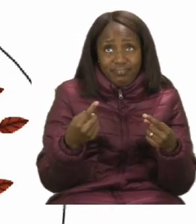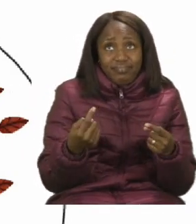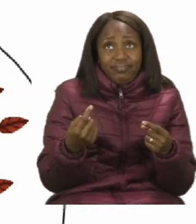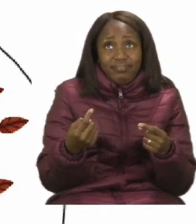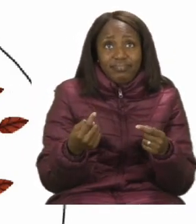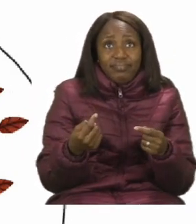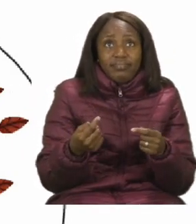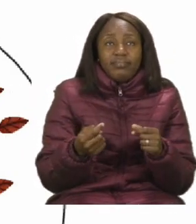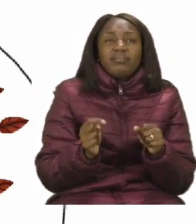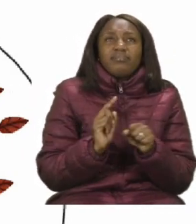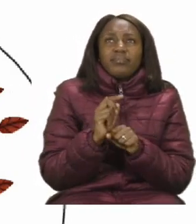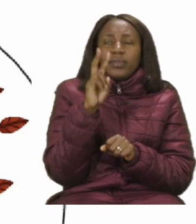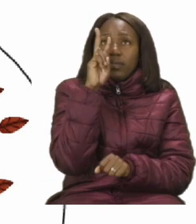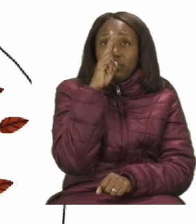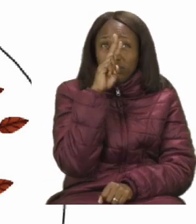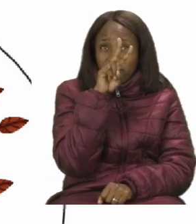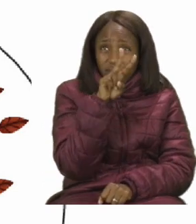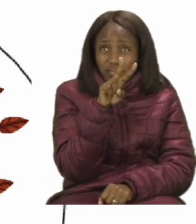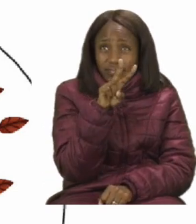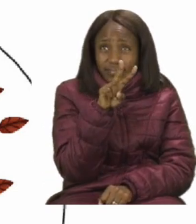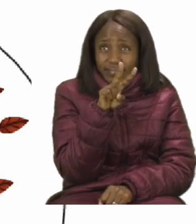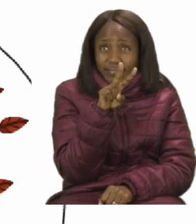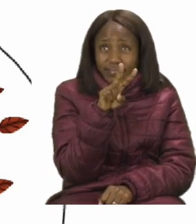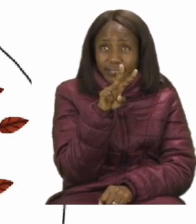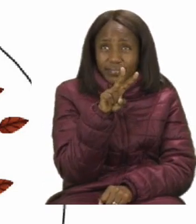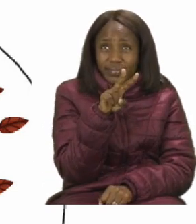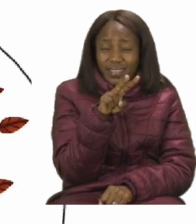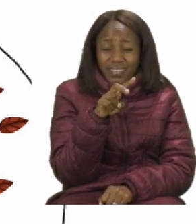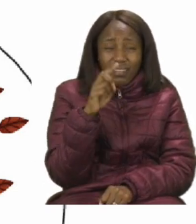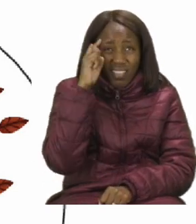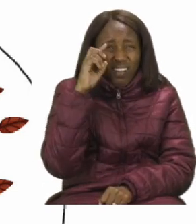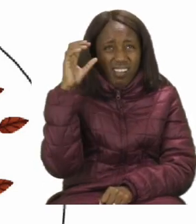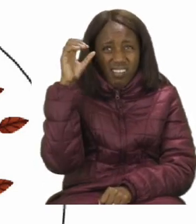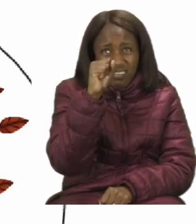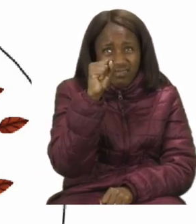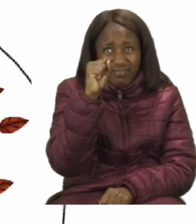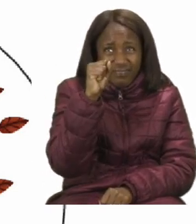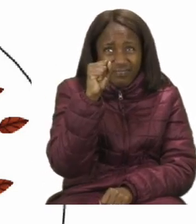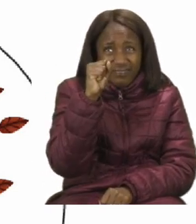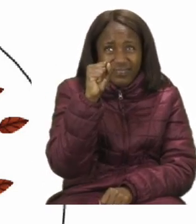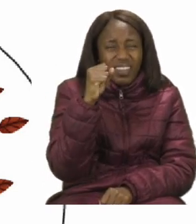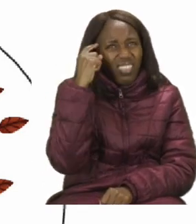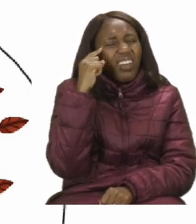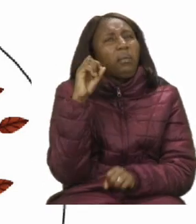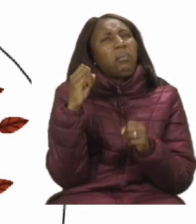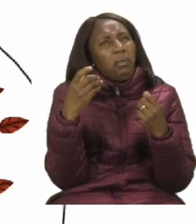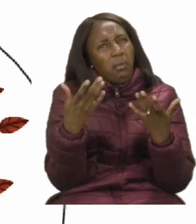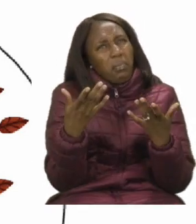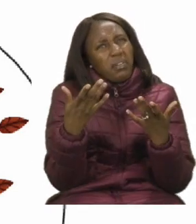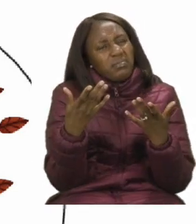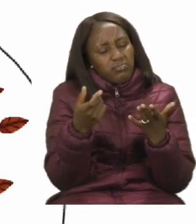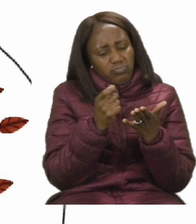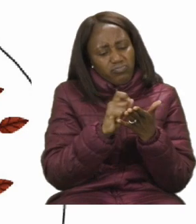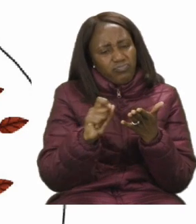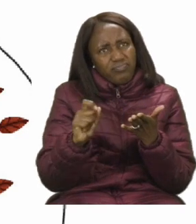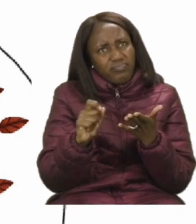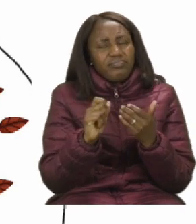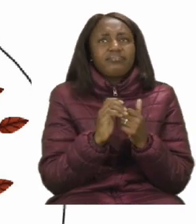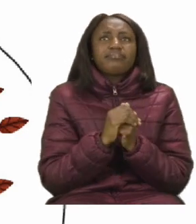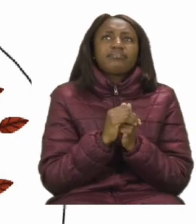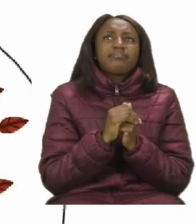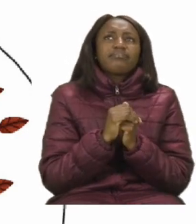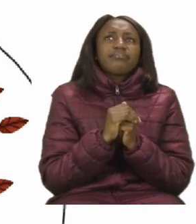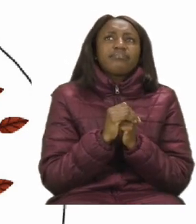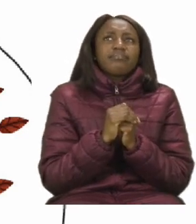to look at the picture first, and then we need to estimate, or we can also say we